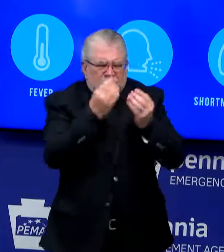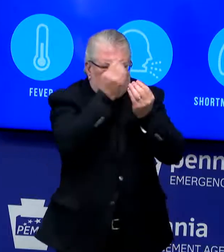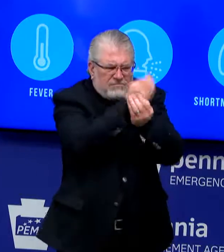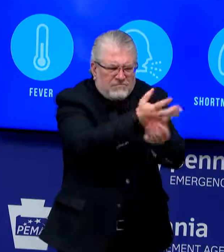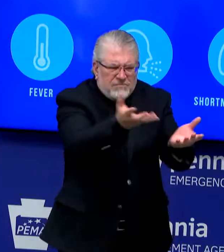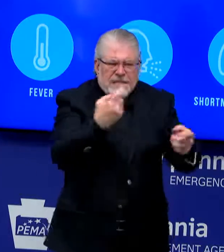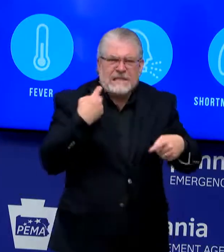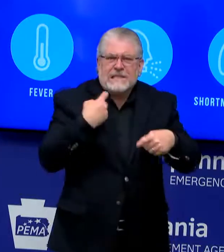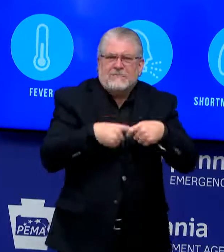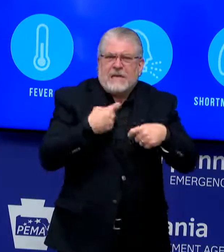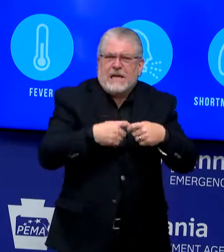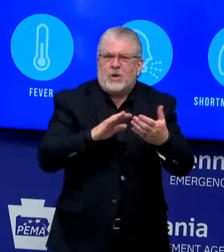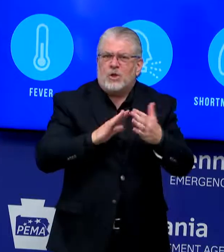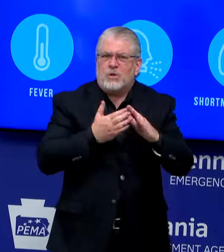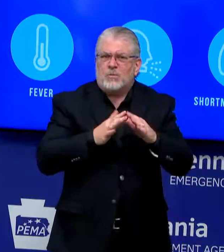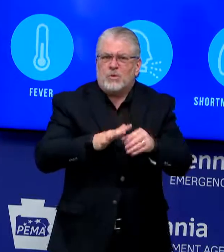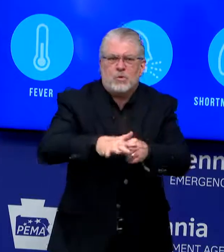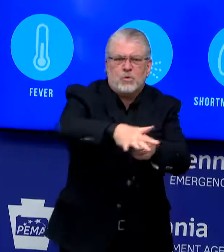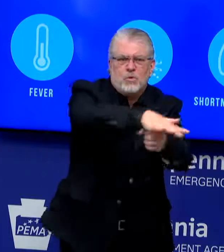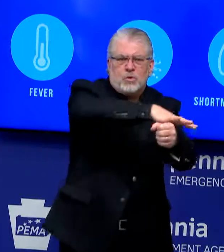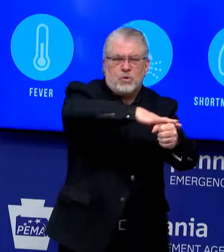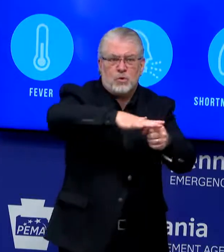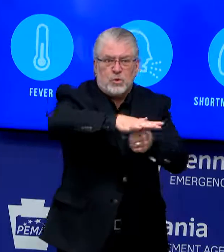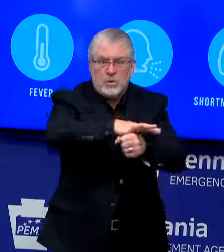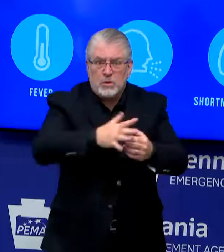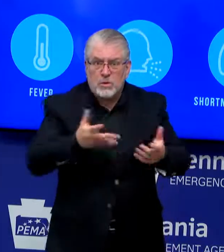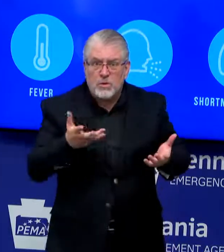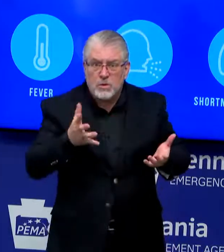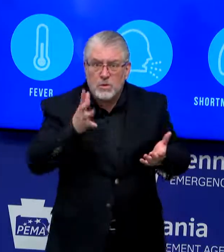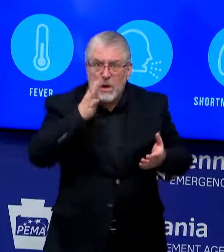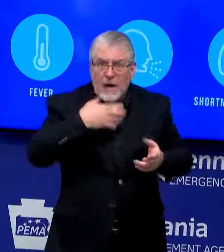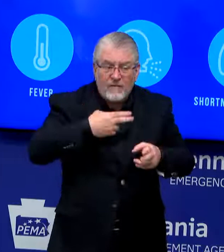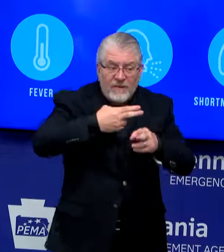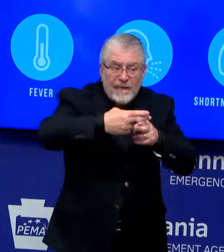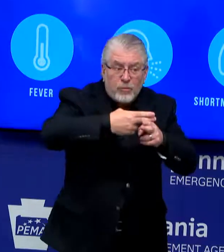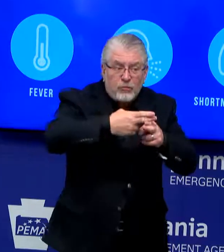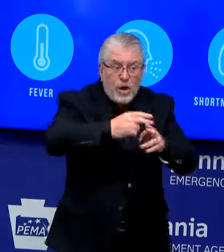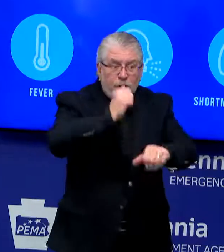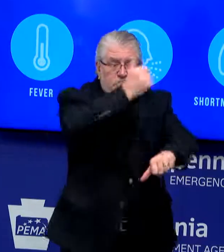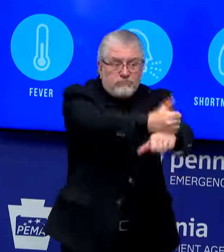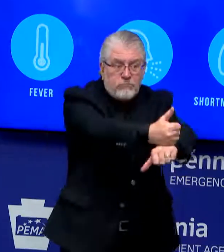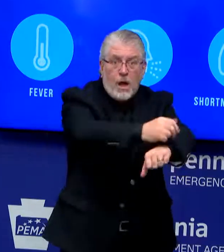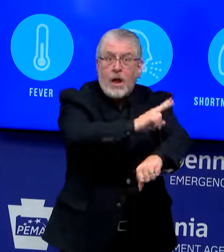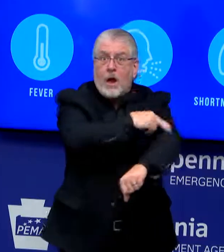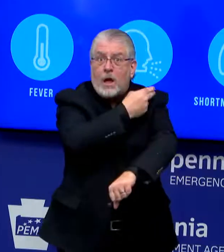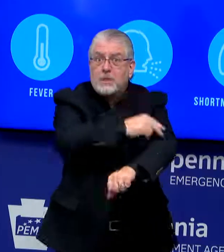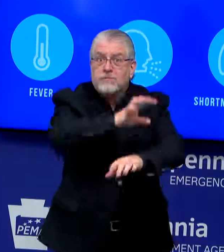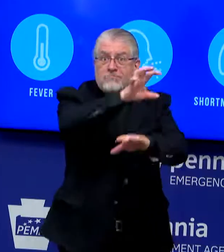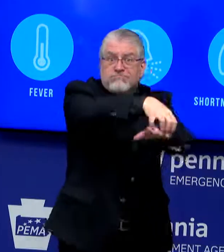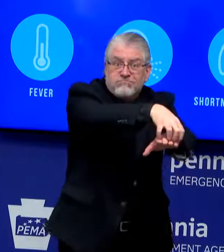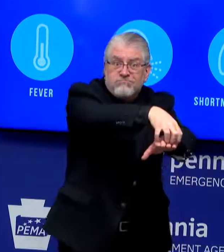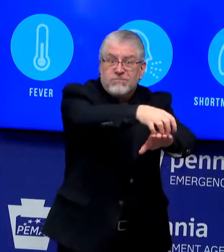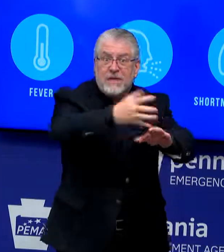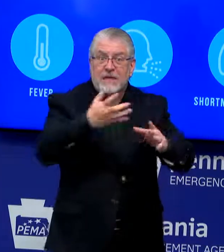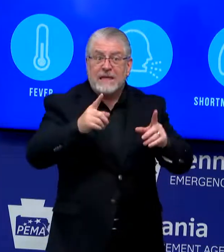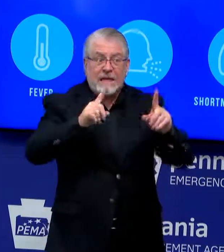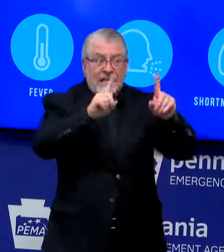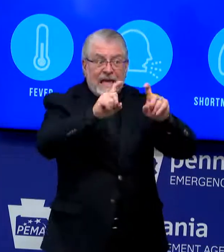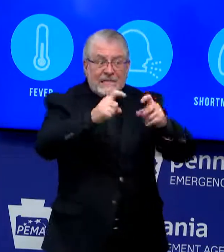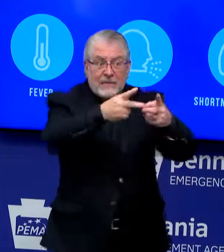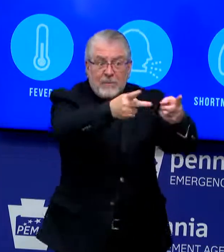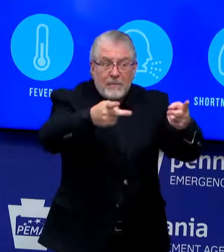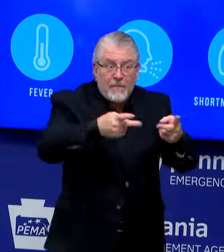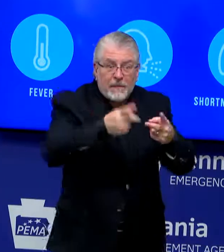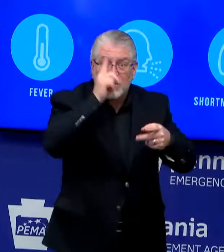field hospitals or mass testing sites? Mm-hmm. So yes, all of our materials have been translated into Spanish.